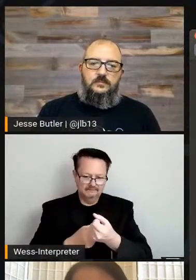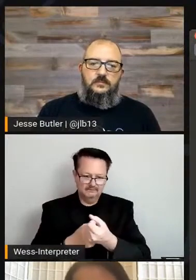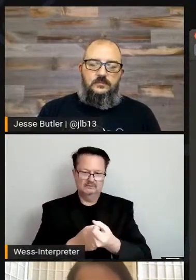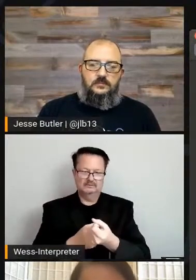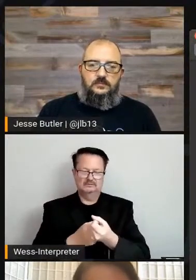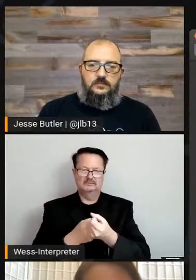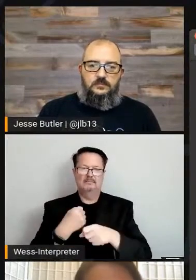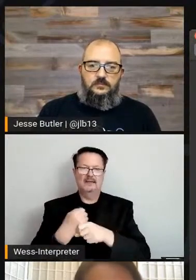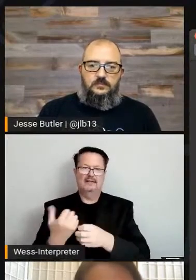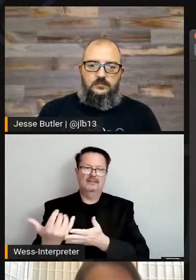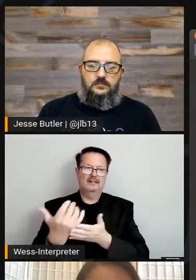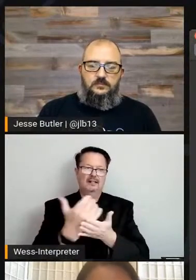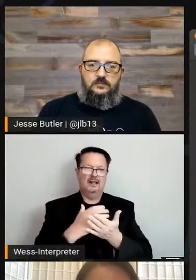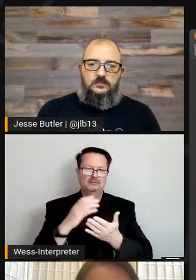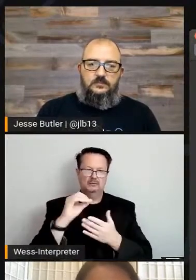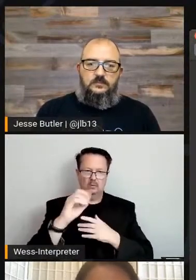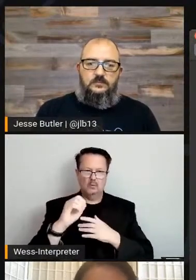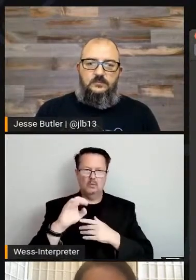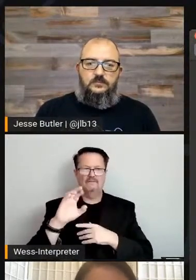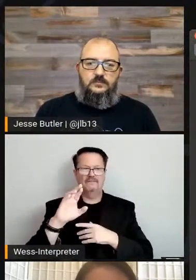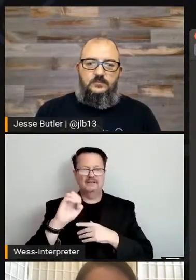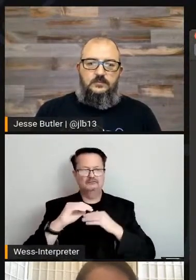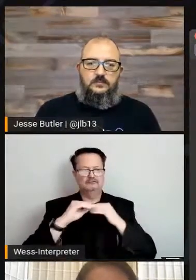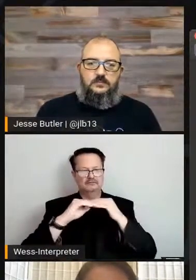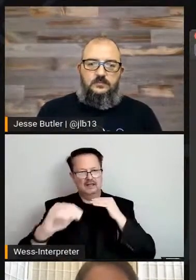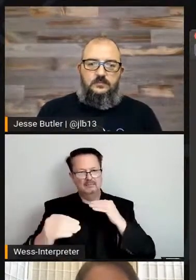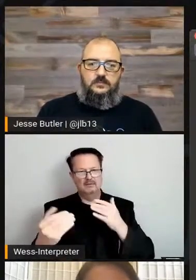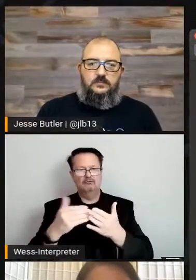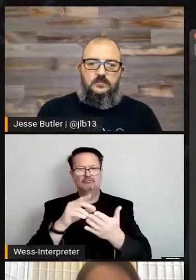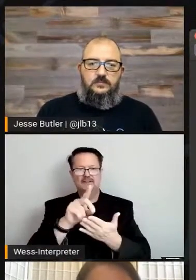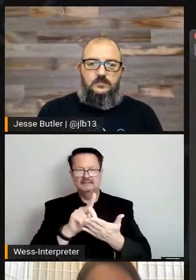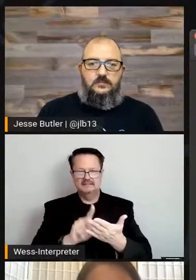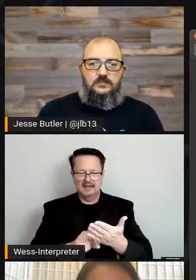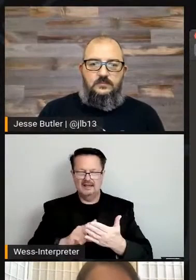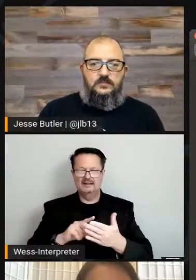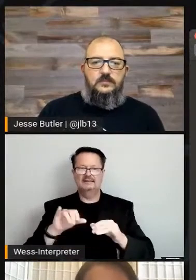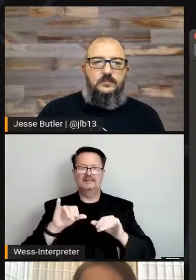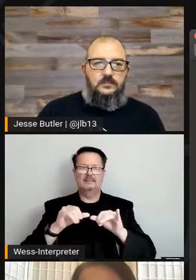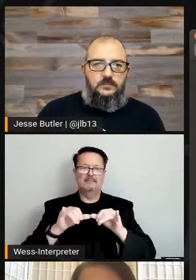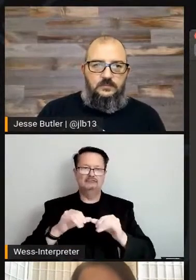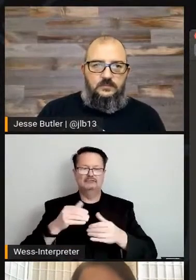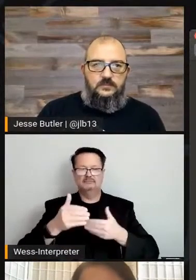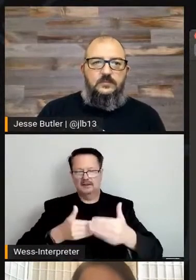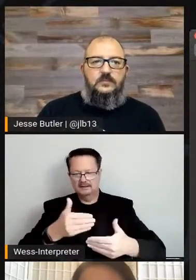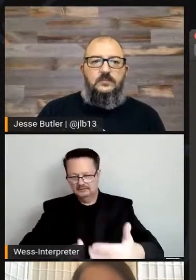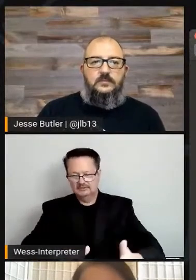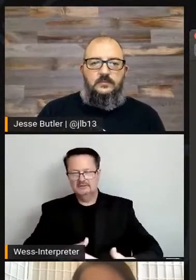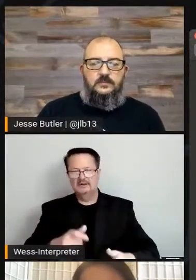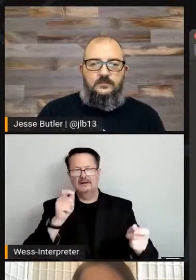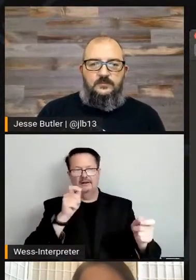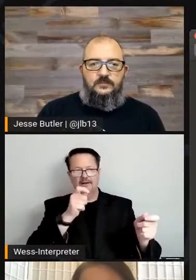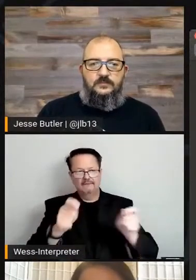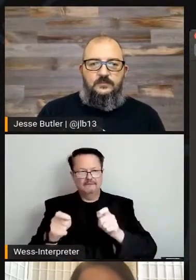core features stable, redesigning the metrics processor, converting some of the open